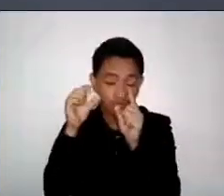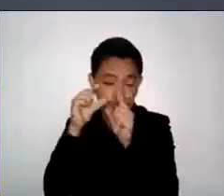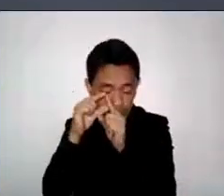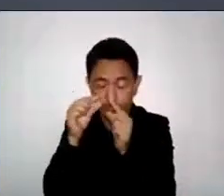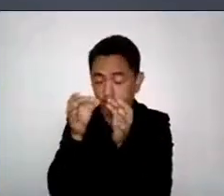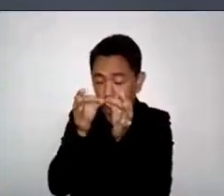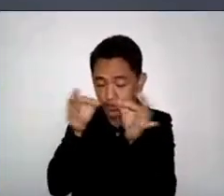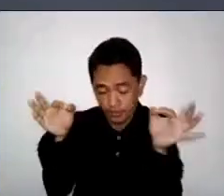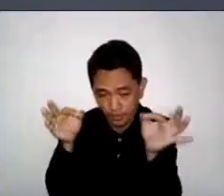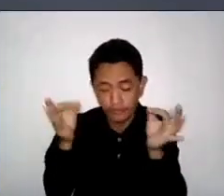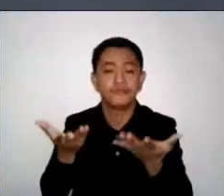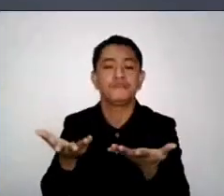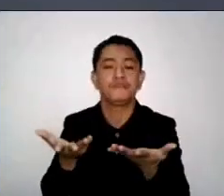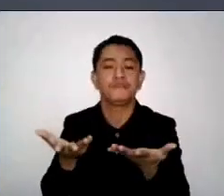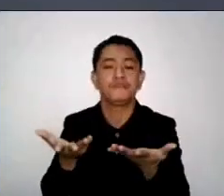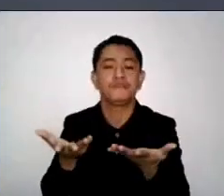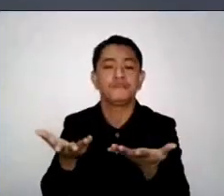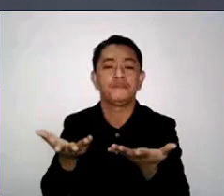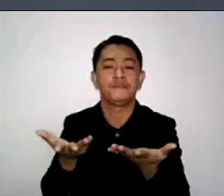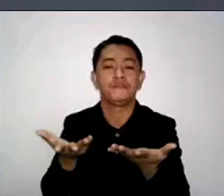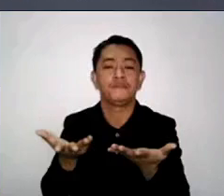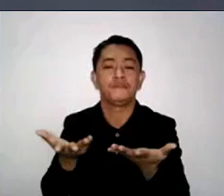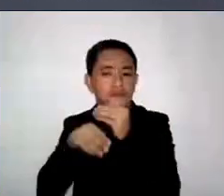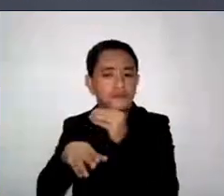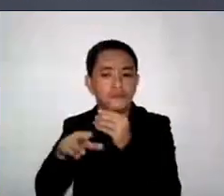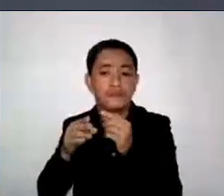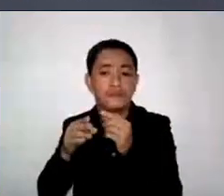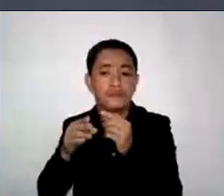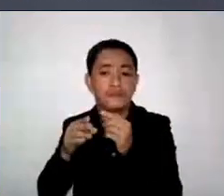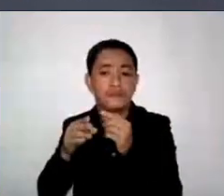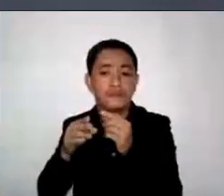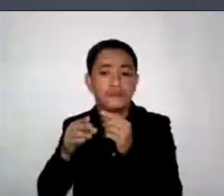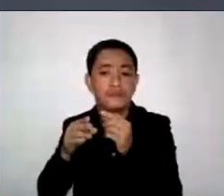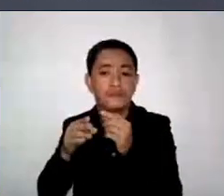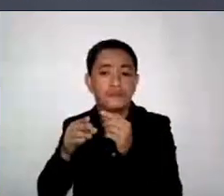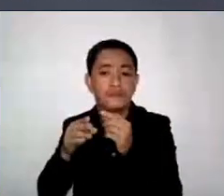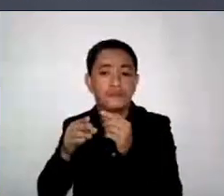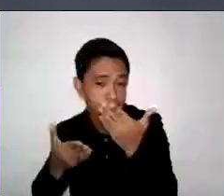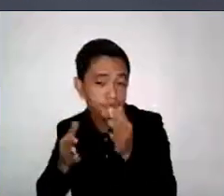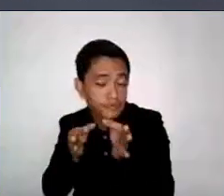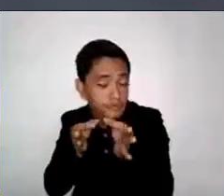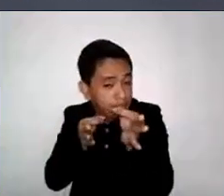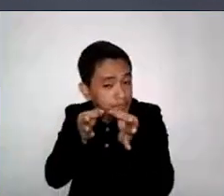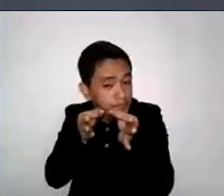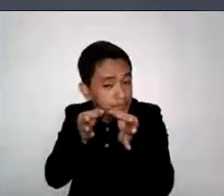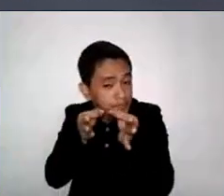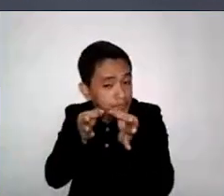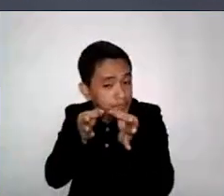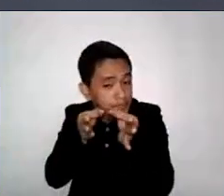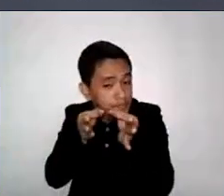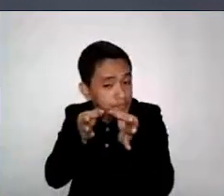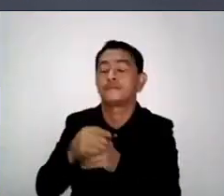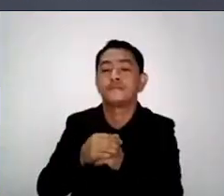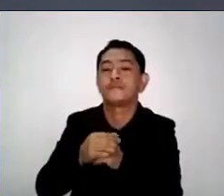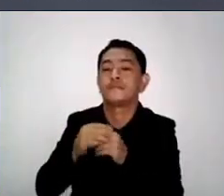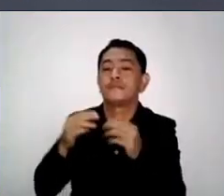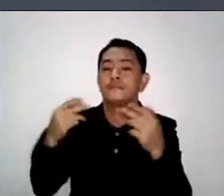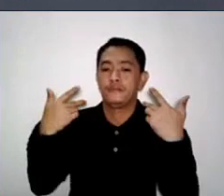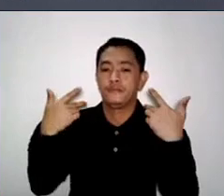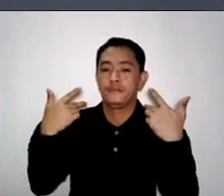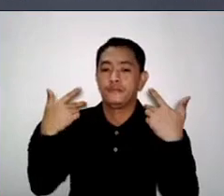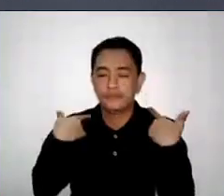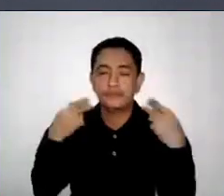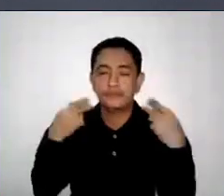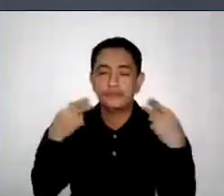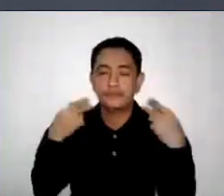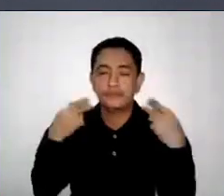As a prelude to the first component to be presented under the mechanical aspect, let's have a short activity. I